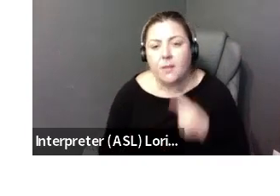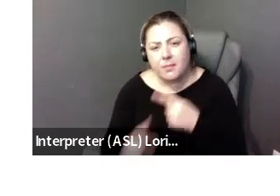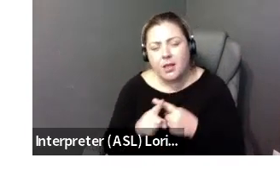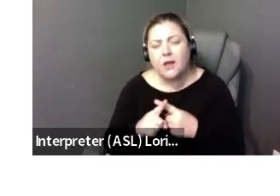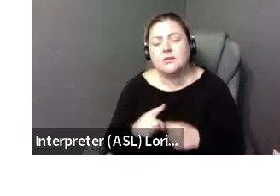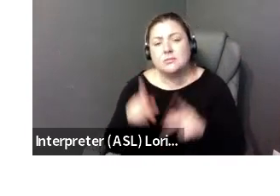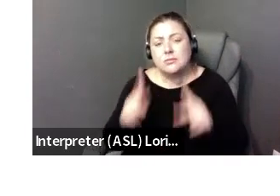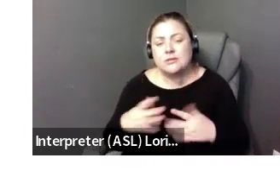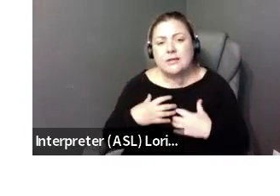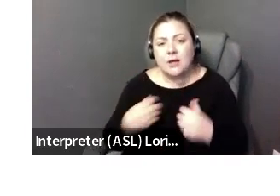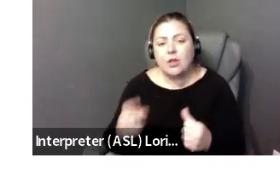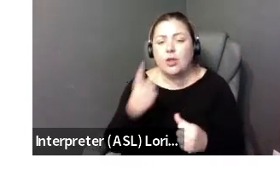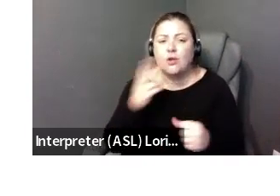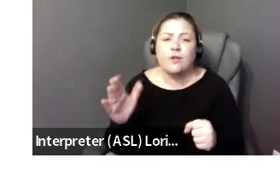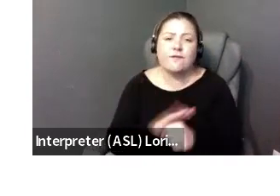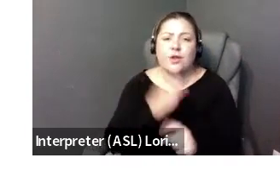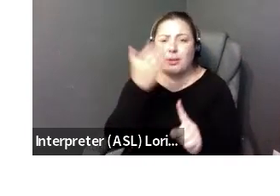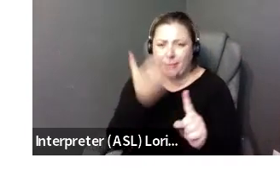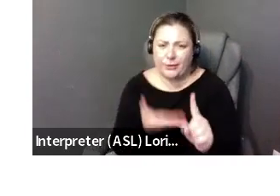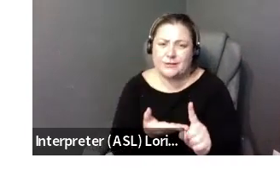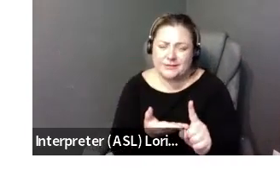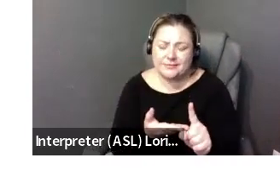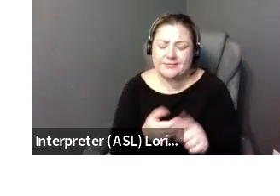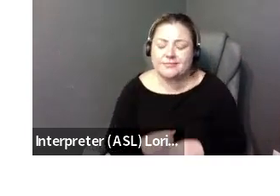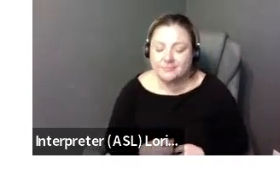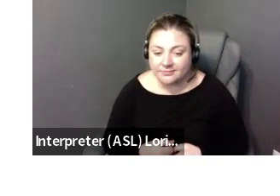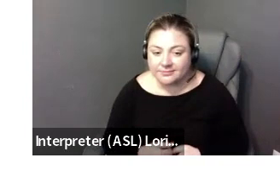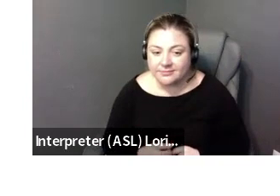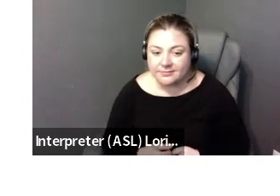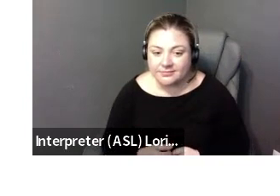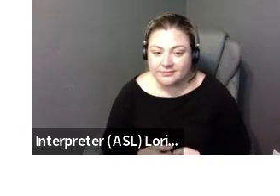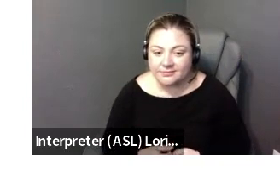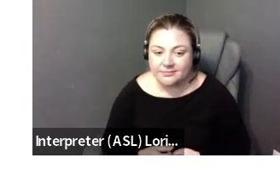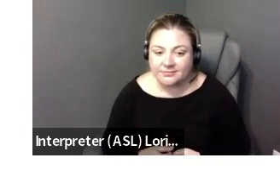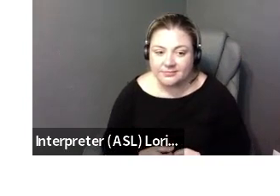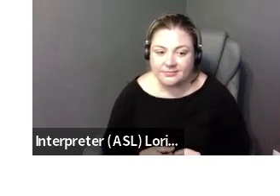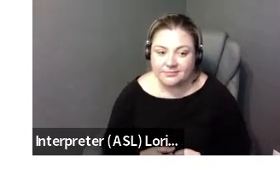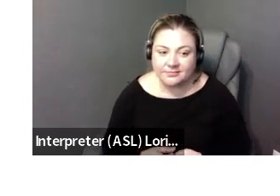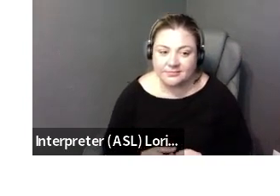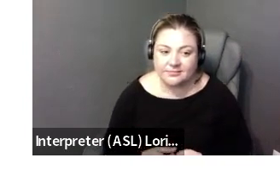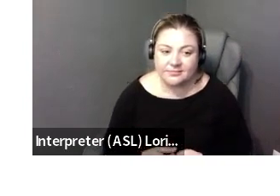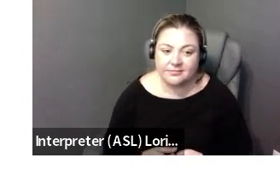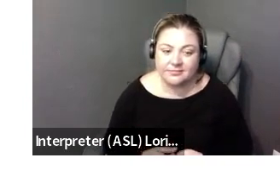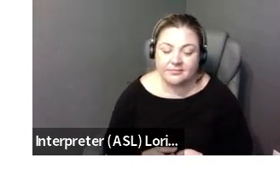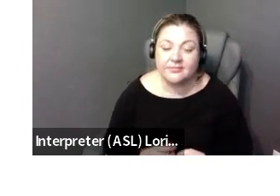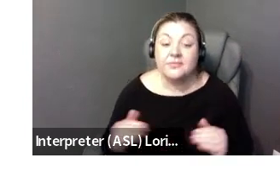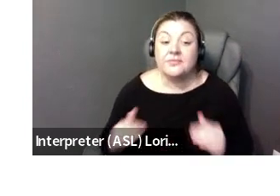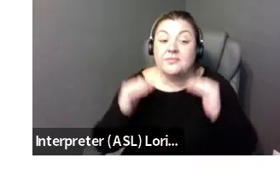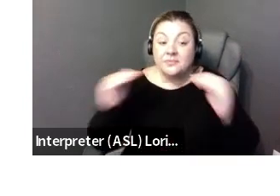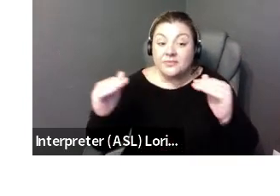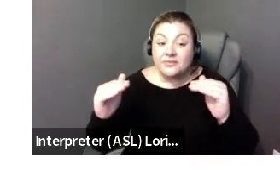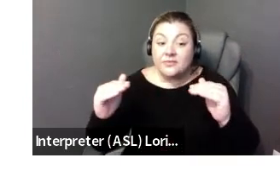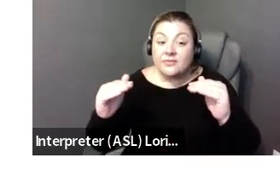With stakeholders and an initial use case defined, the next step is to define the data inputs to an individual's longitudinal health